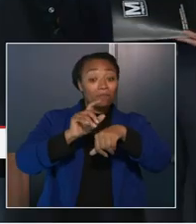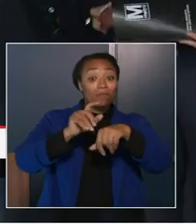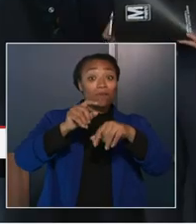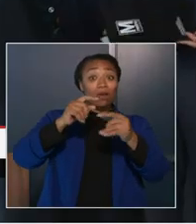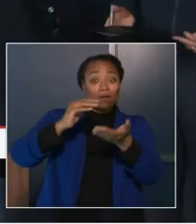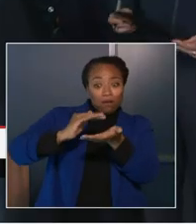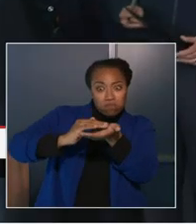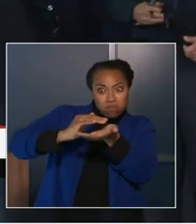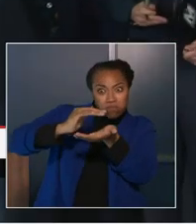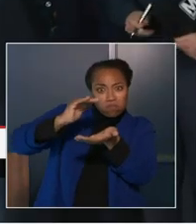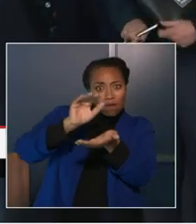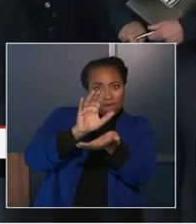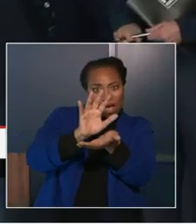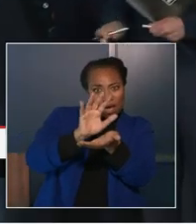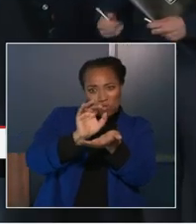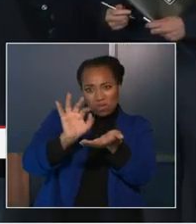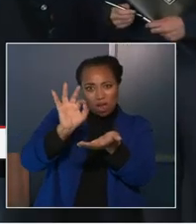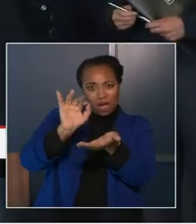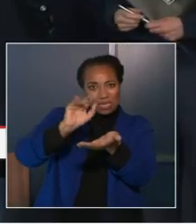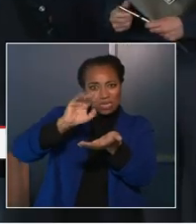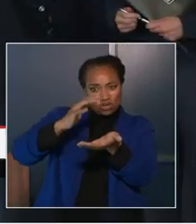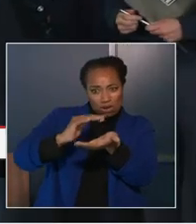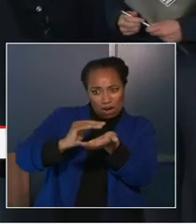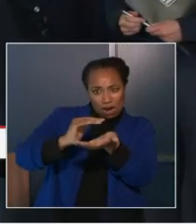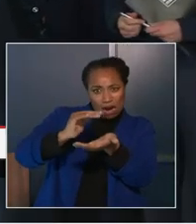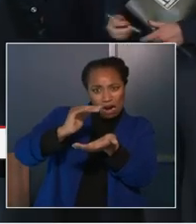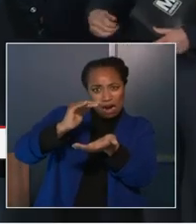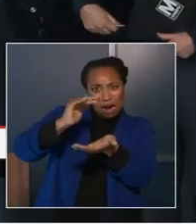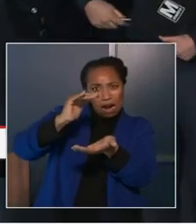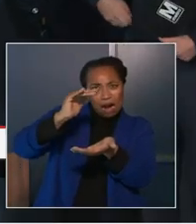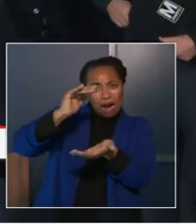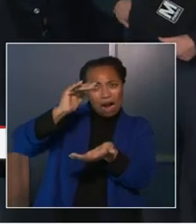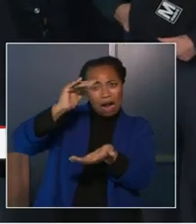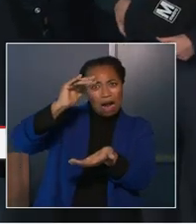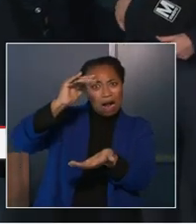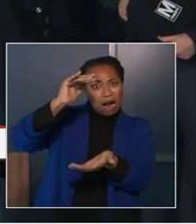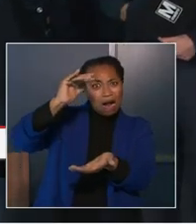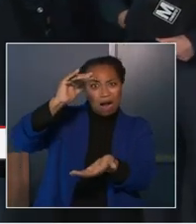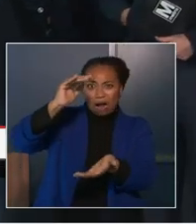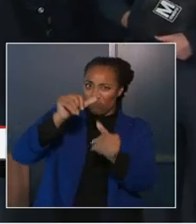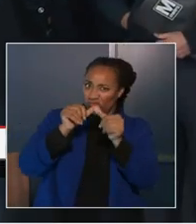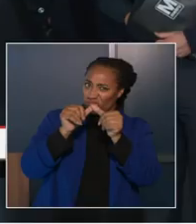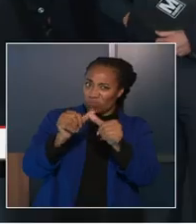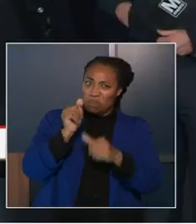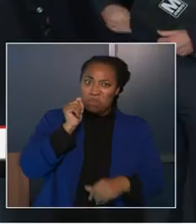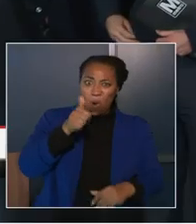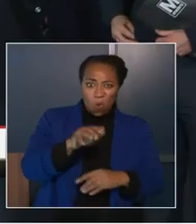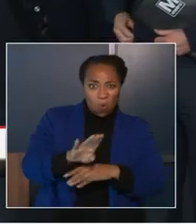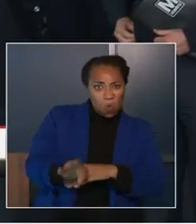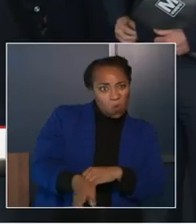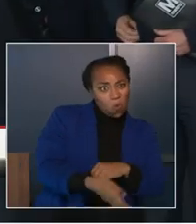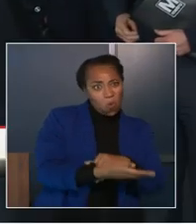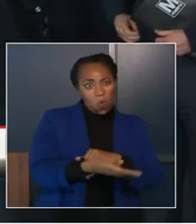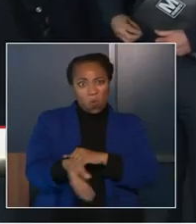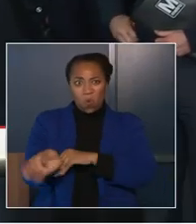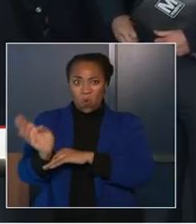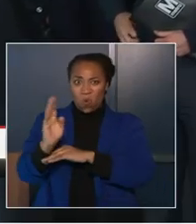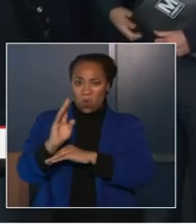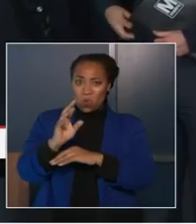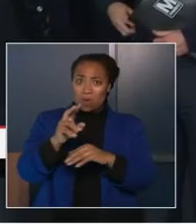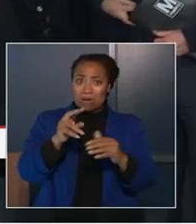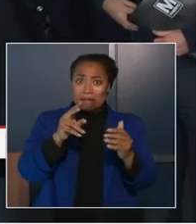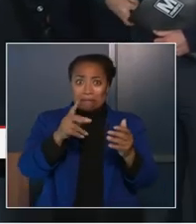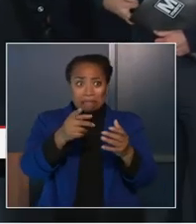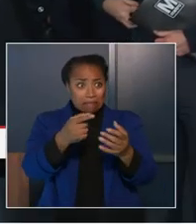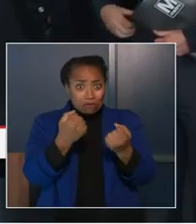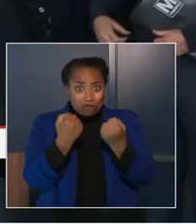midday tomorrow, making morning travel challenging and slow. We're expecting a lull in the snowfall, then a second band of snow in the